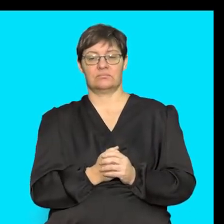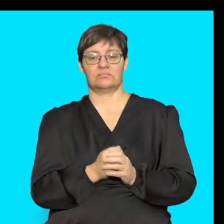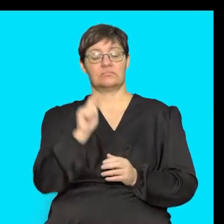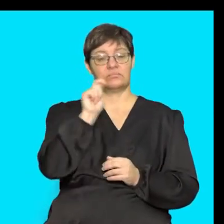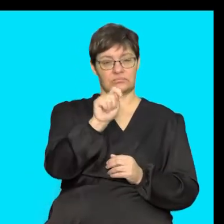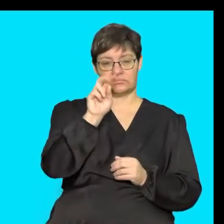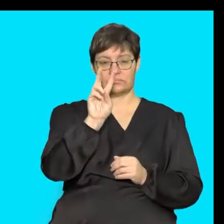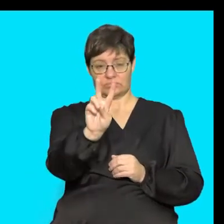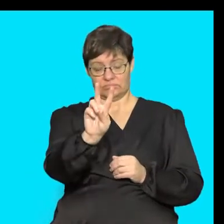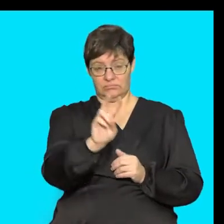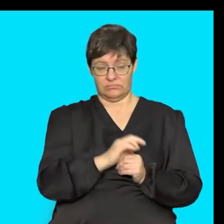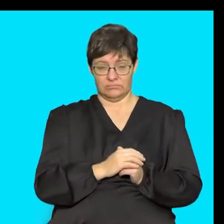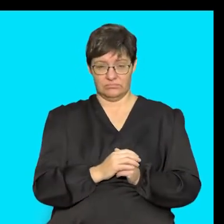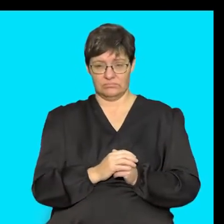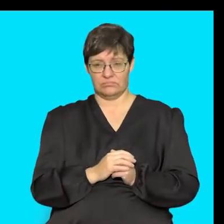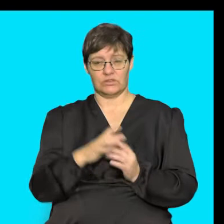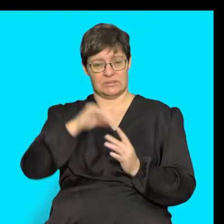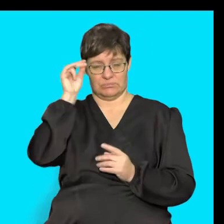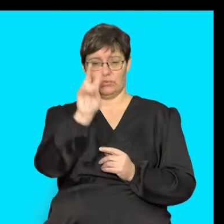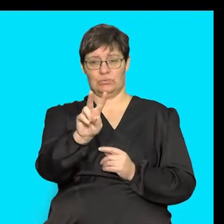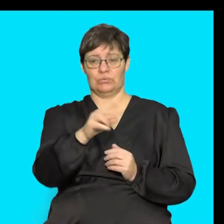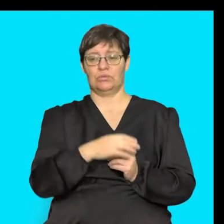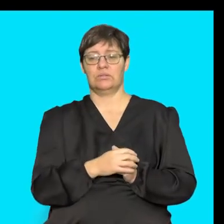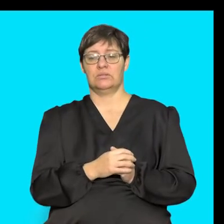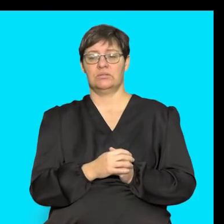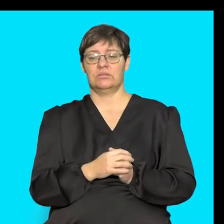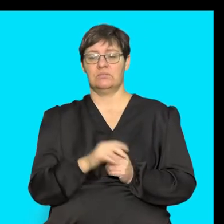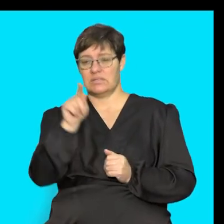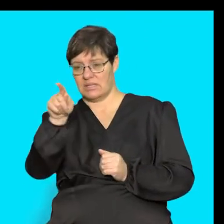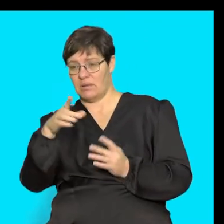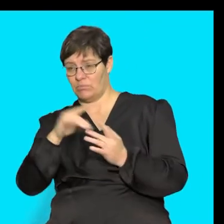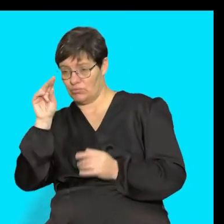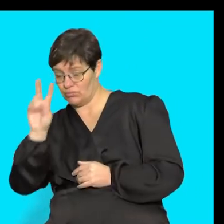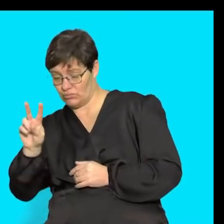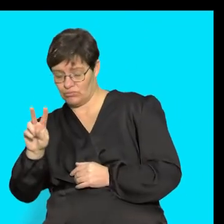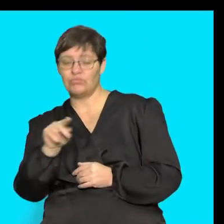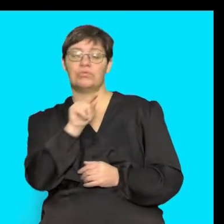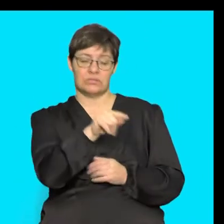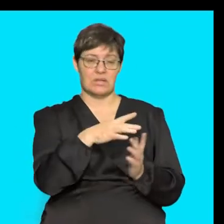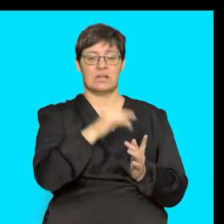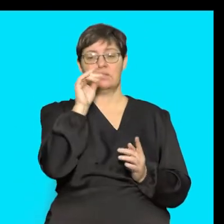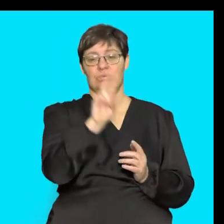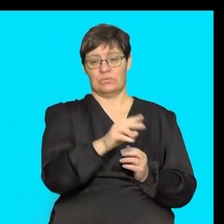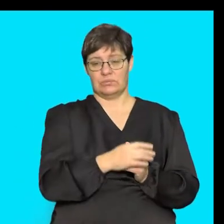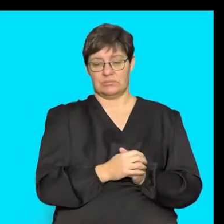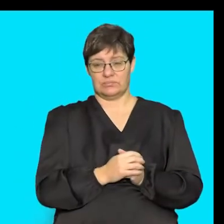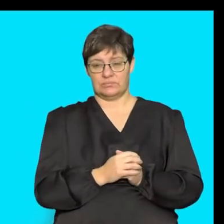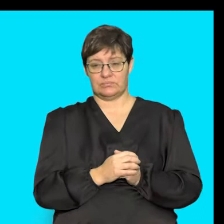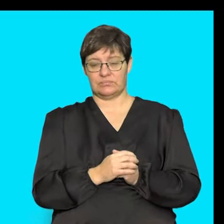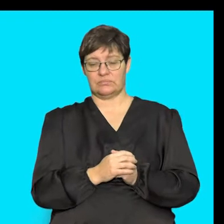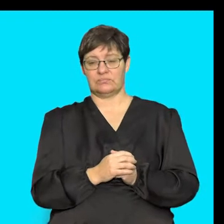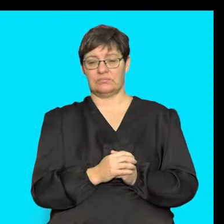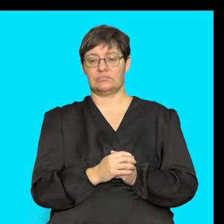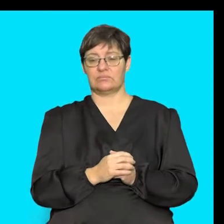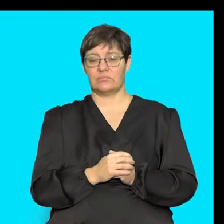you press 2. Press 2. Press 2 is that. Can you see? That's 2. That's like